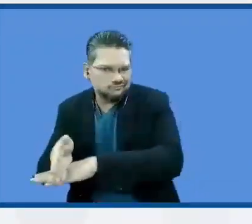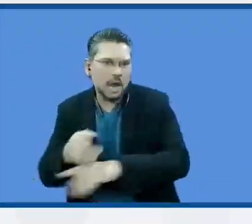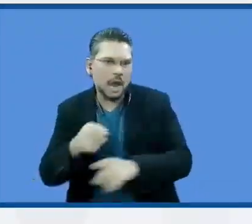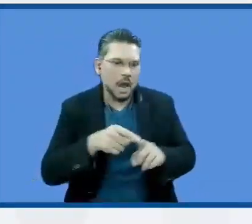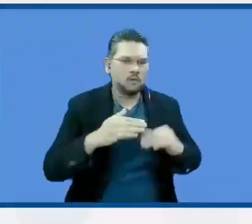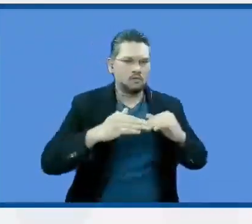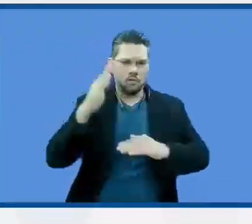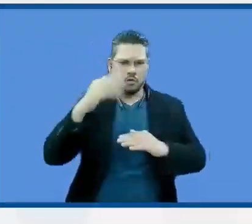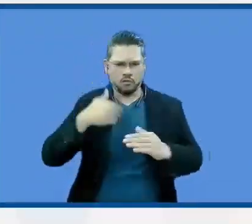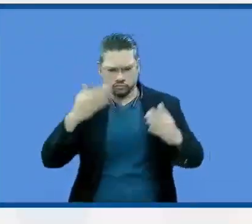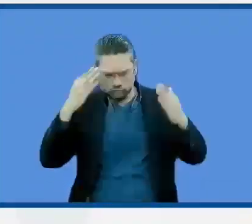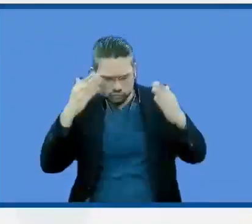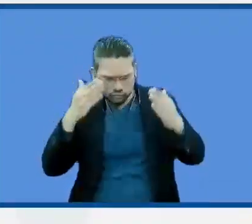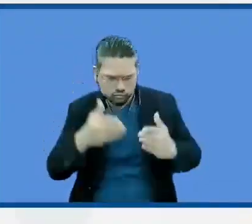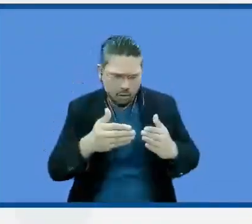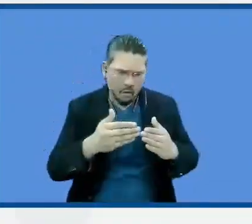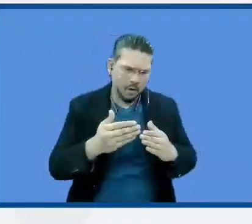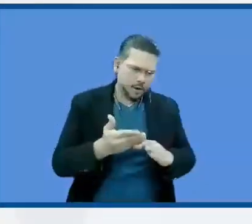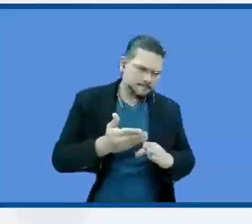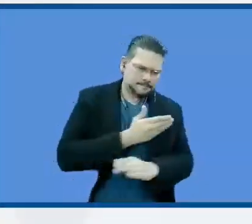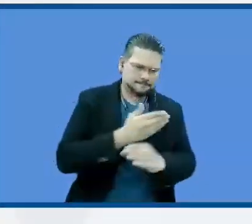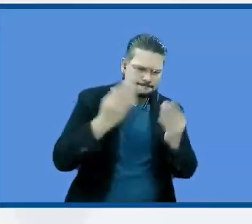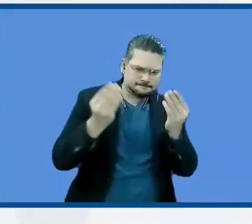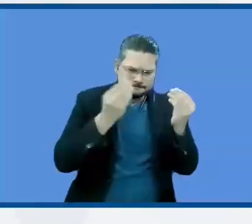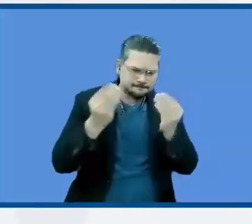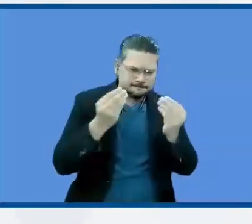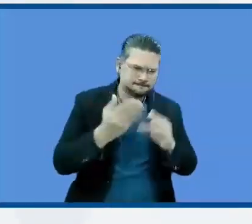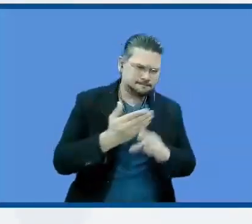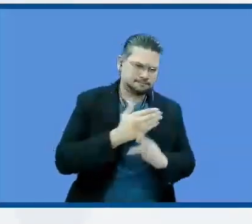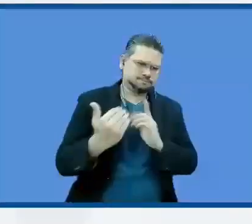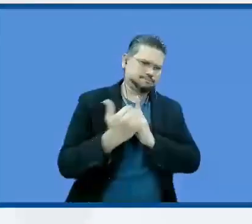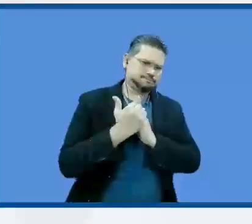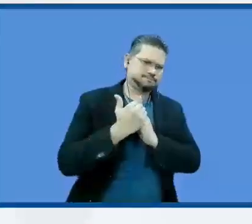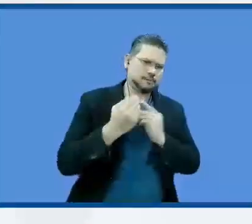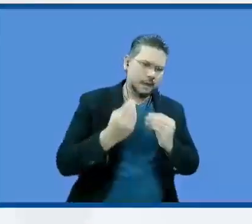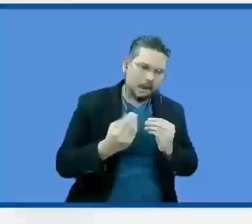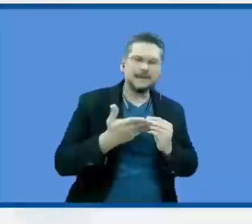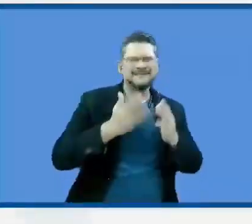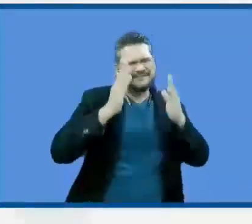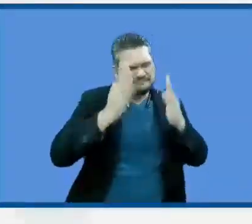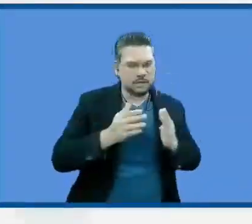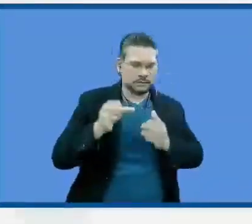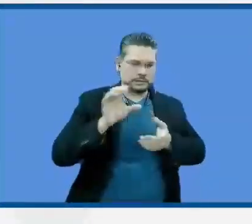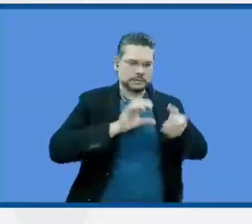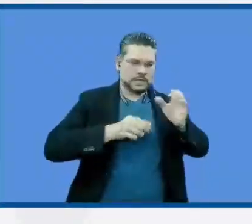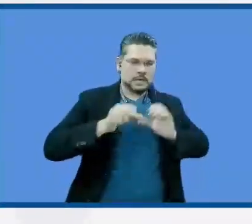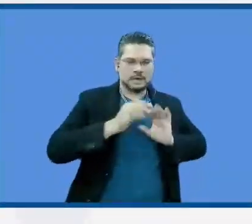emergency response must include a science advice component to ensure that scientific and technical evidence